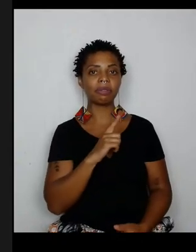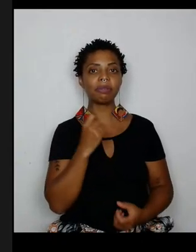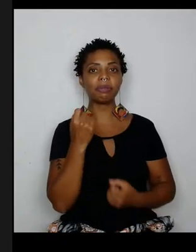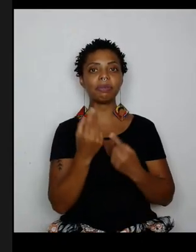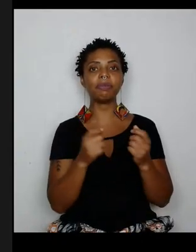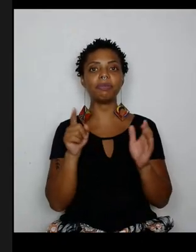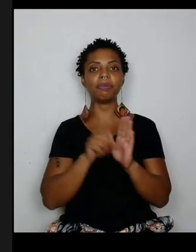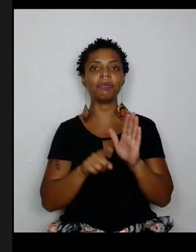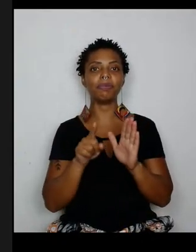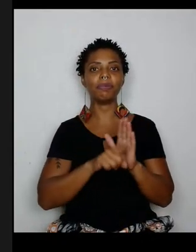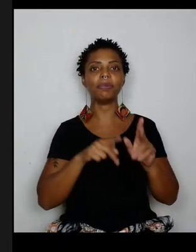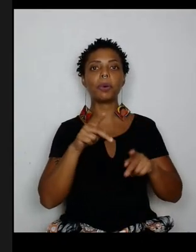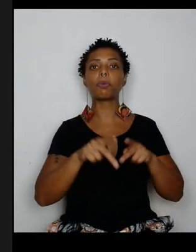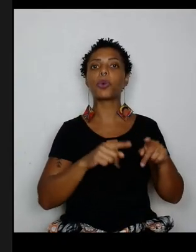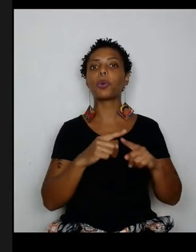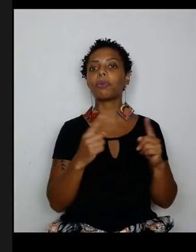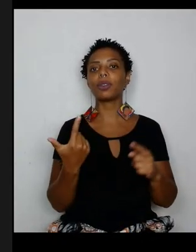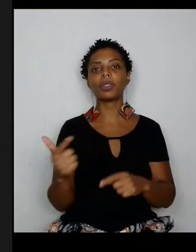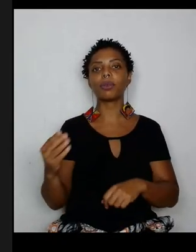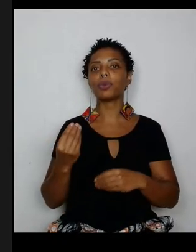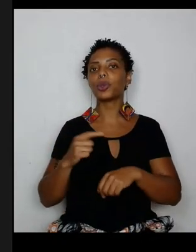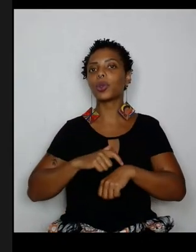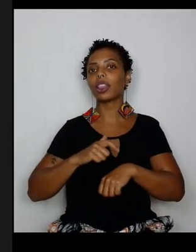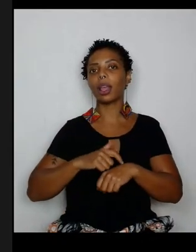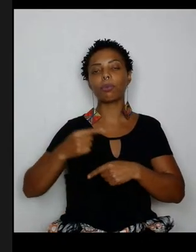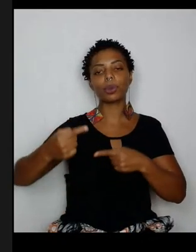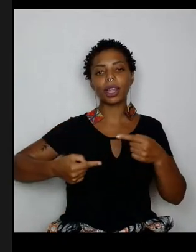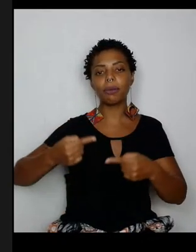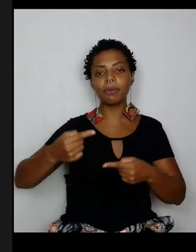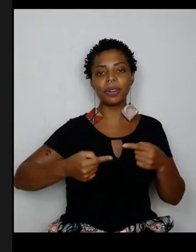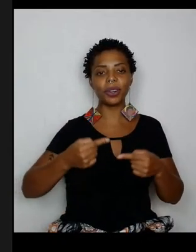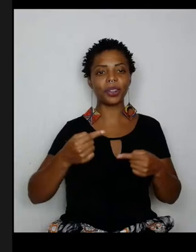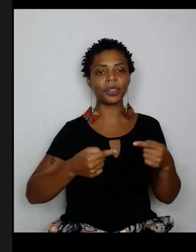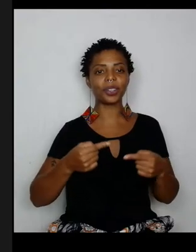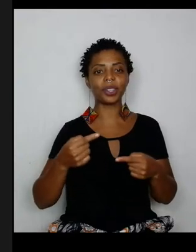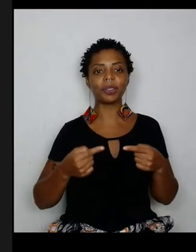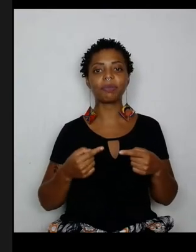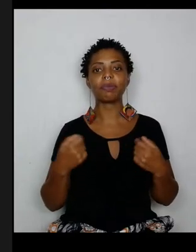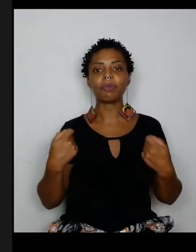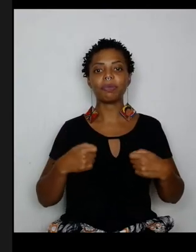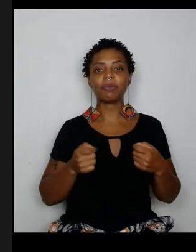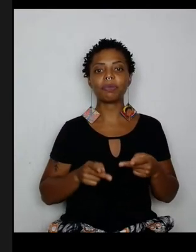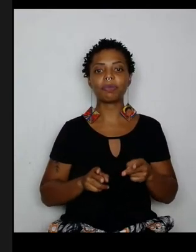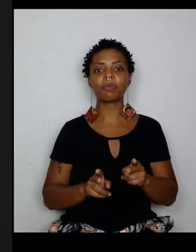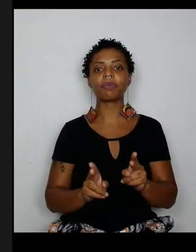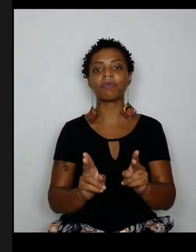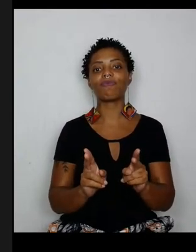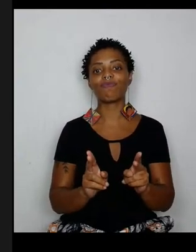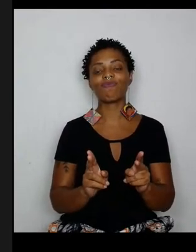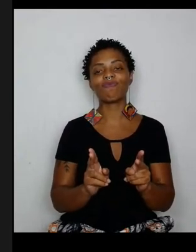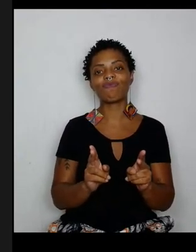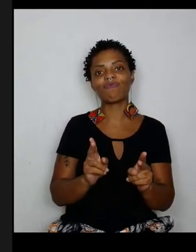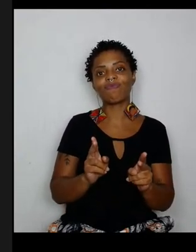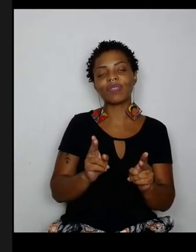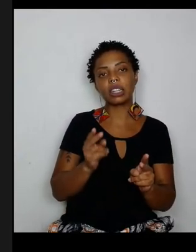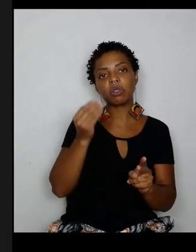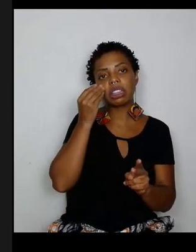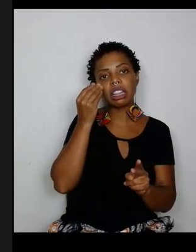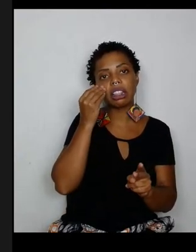thank you very much tamar we're out of time actually but we do have some questions from the audience